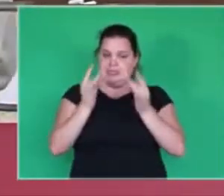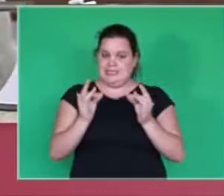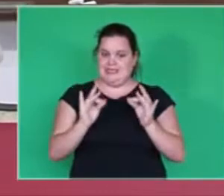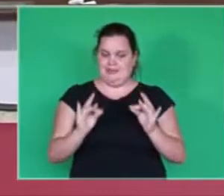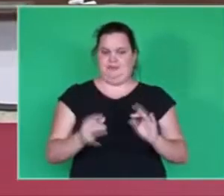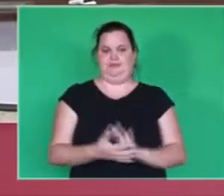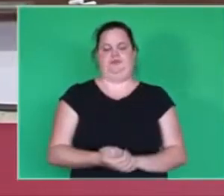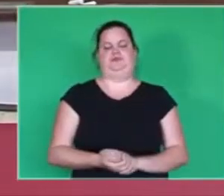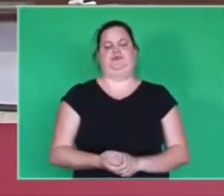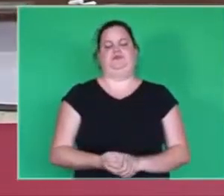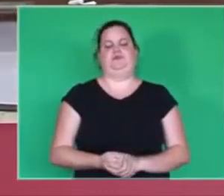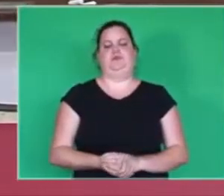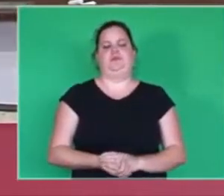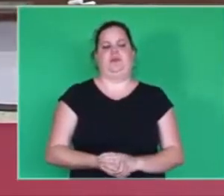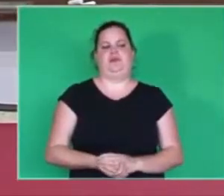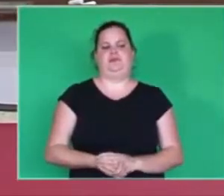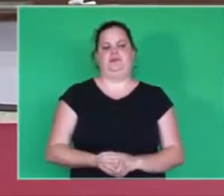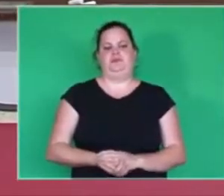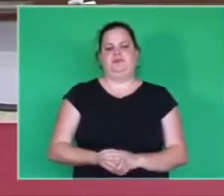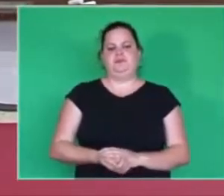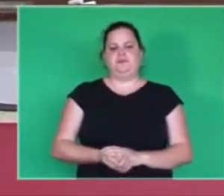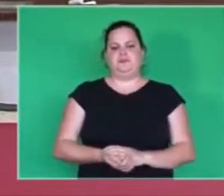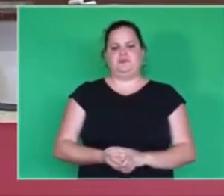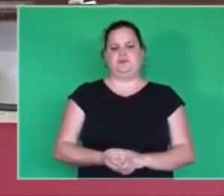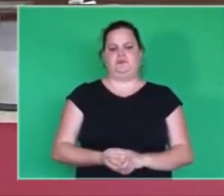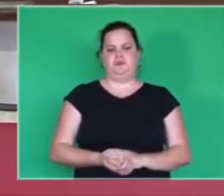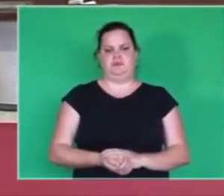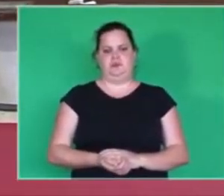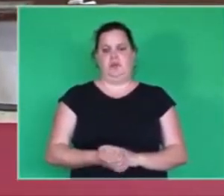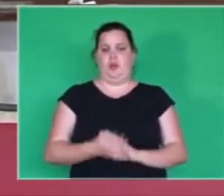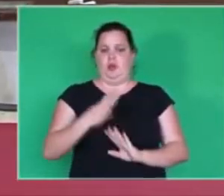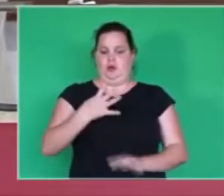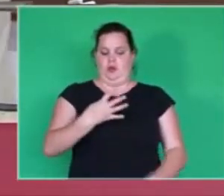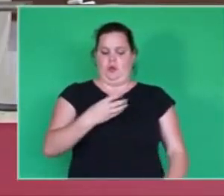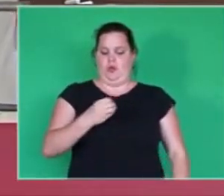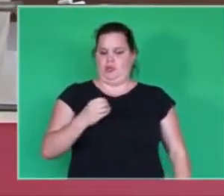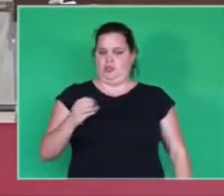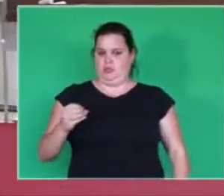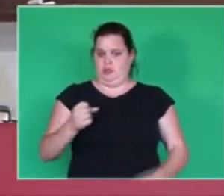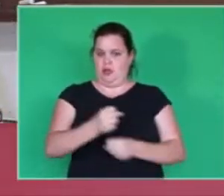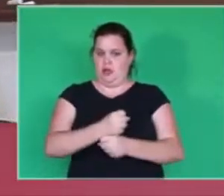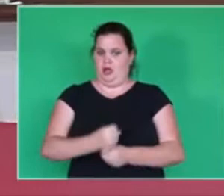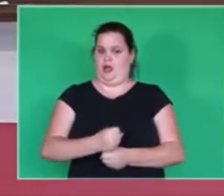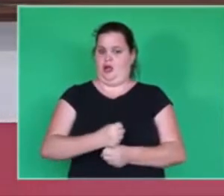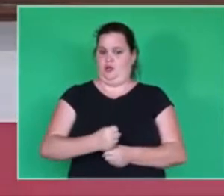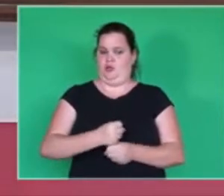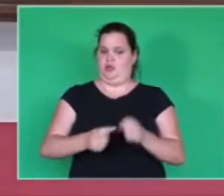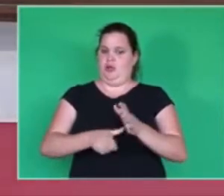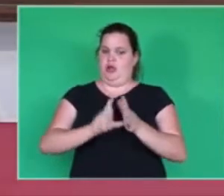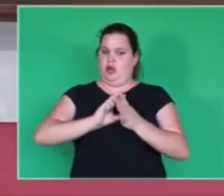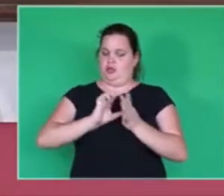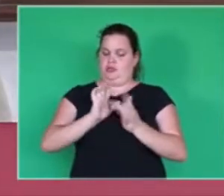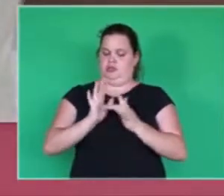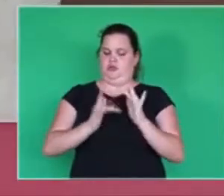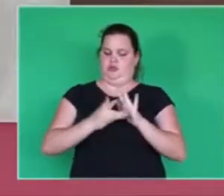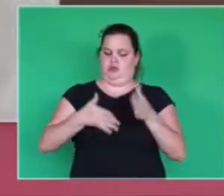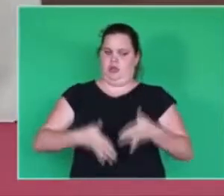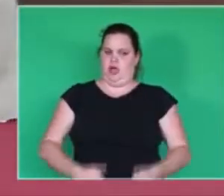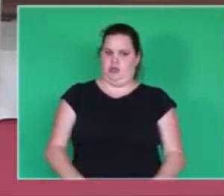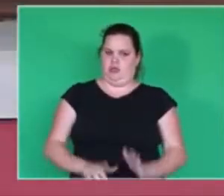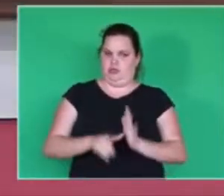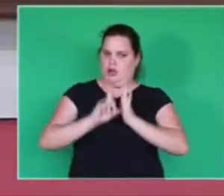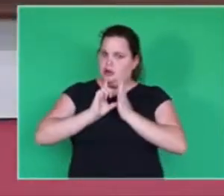the coincidence, which is not a coincidence. For the 400 years before